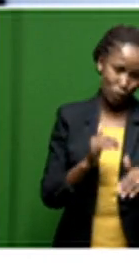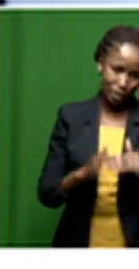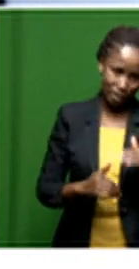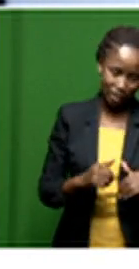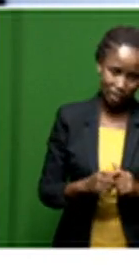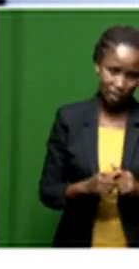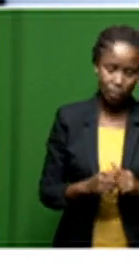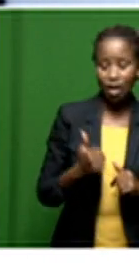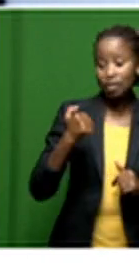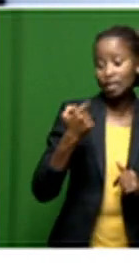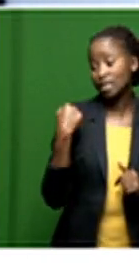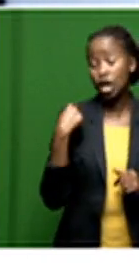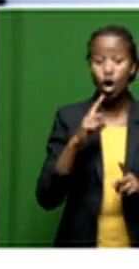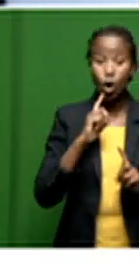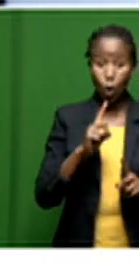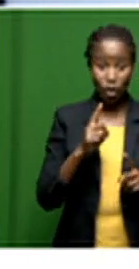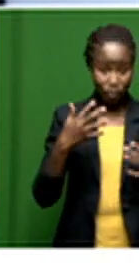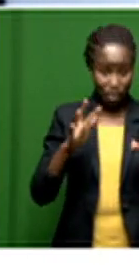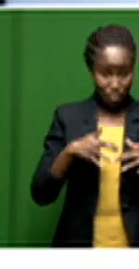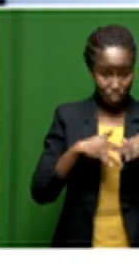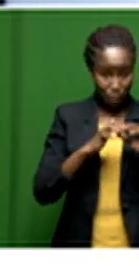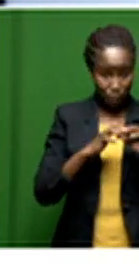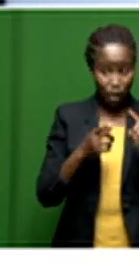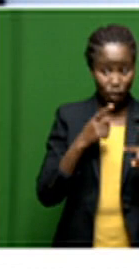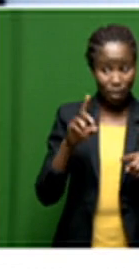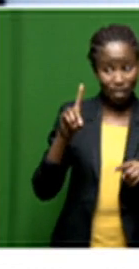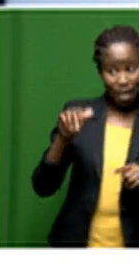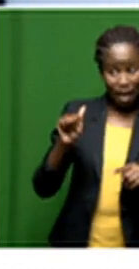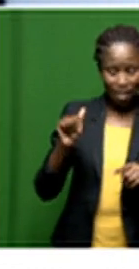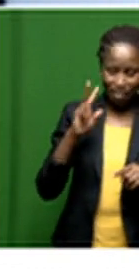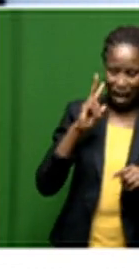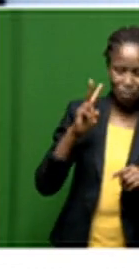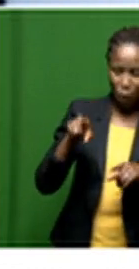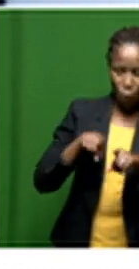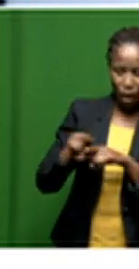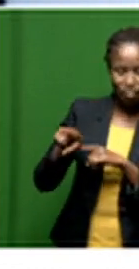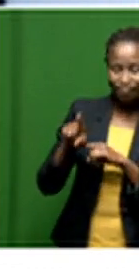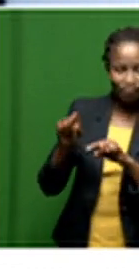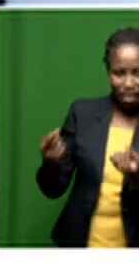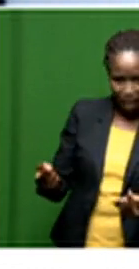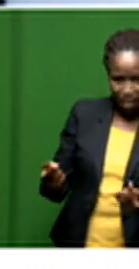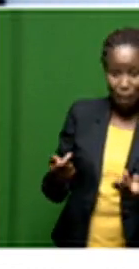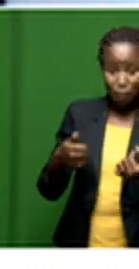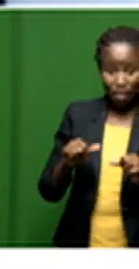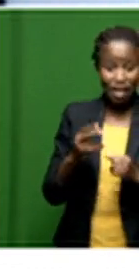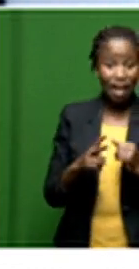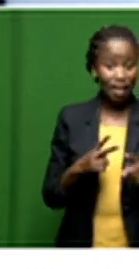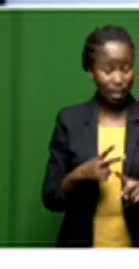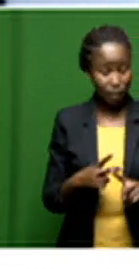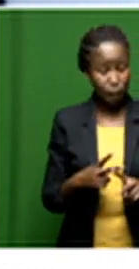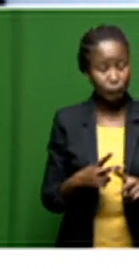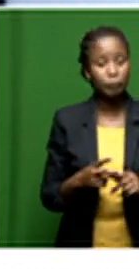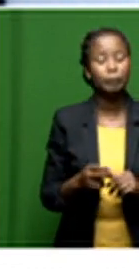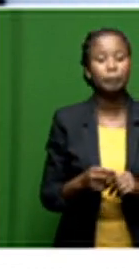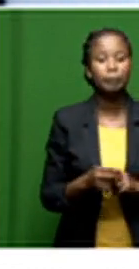the Saturday order doesn't, I don't think, assist the DA. Secondly, the Electoral Management Act makes it very clear, explicitly